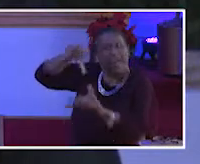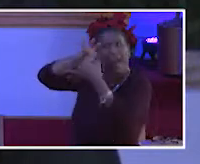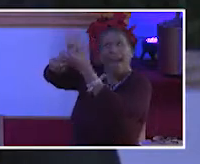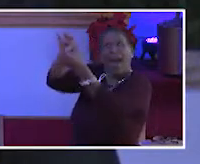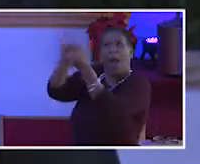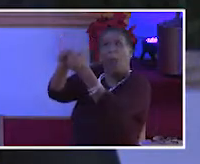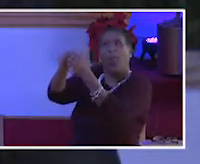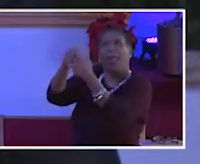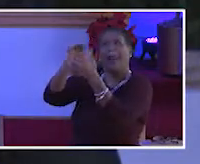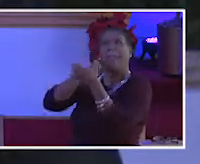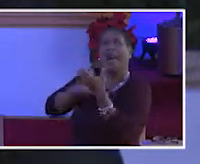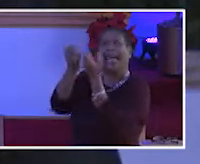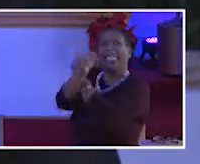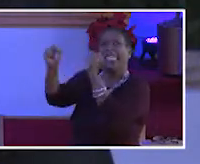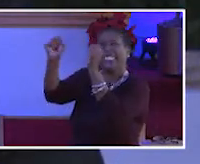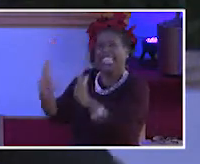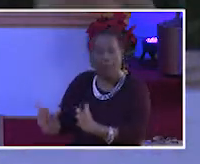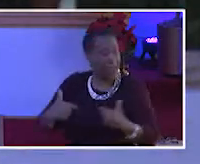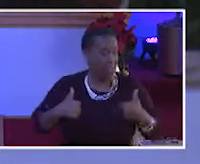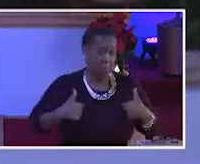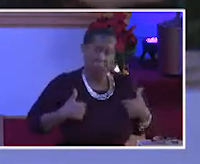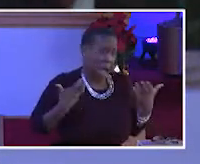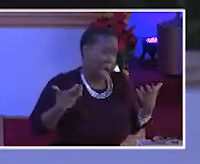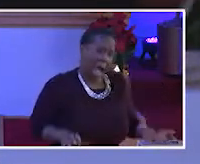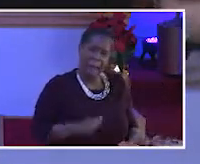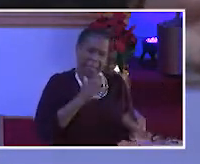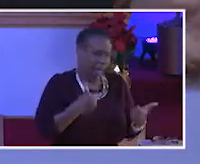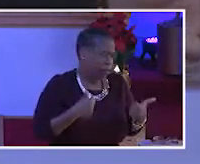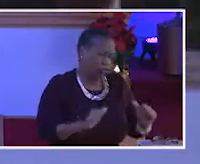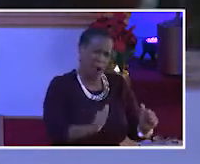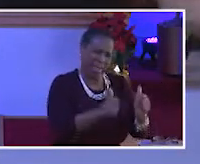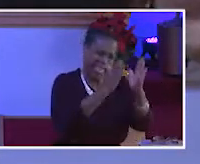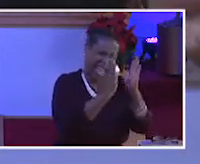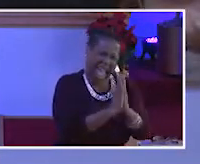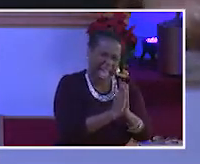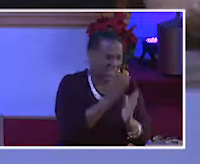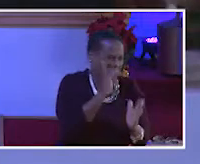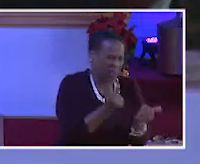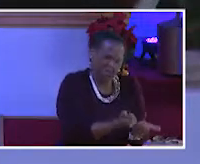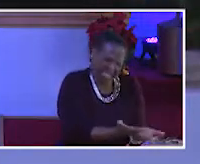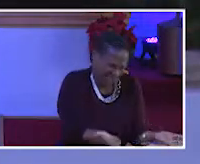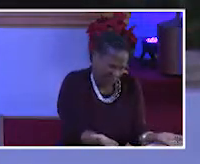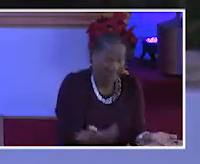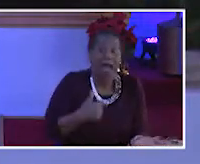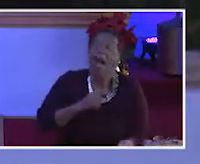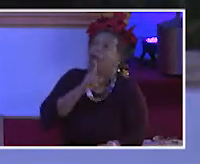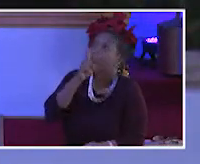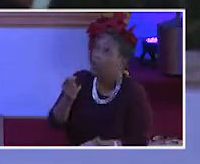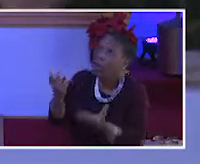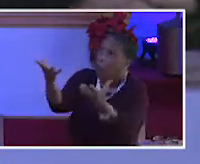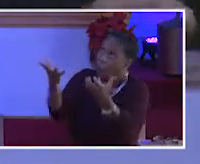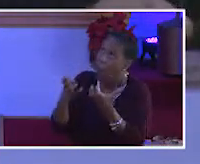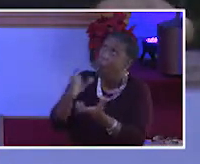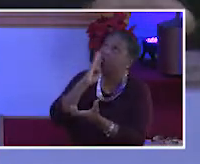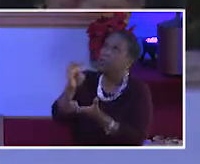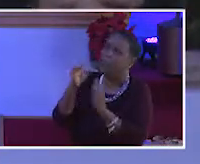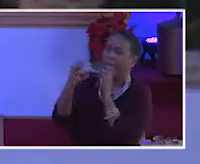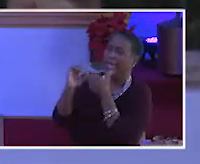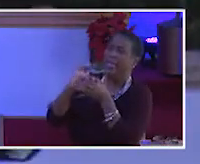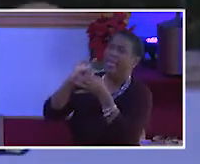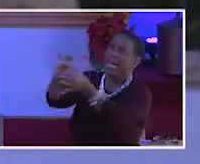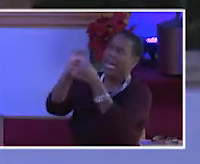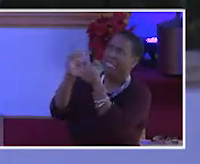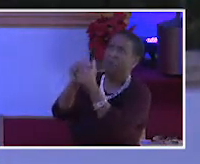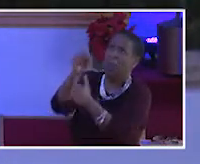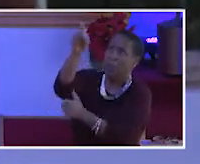with my Savior, I see. I'm not trying to ask you for something, but I really want to be more intimate with